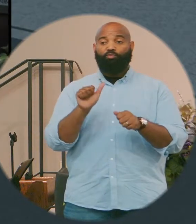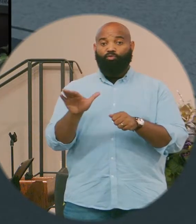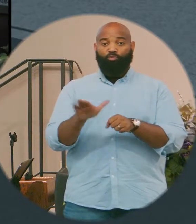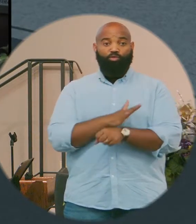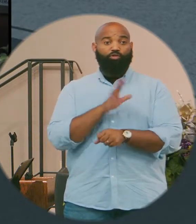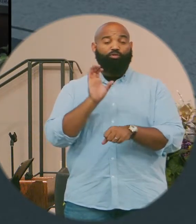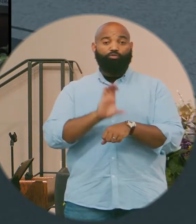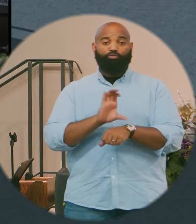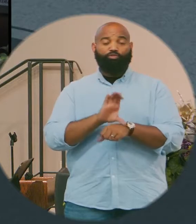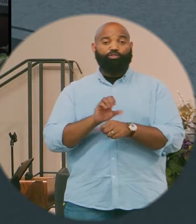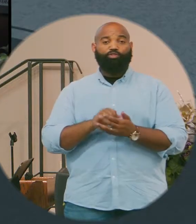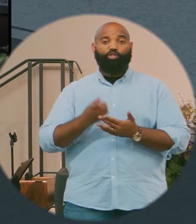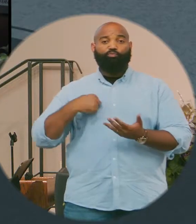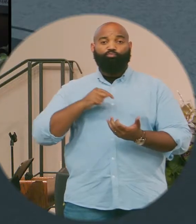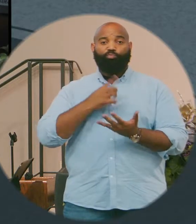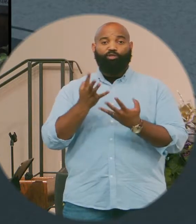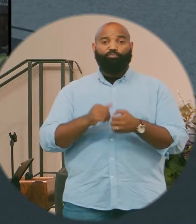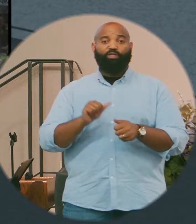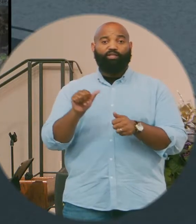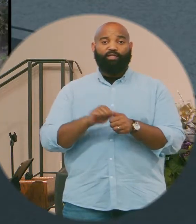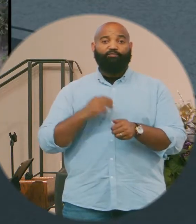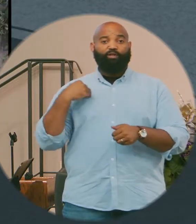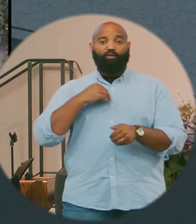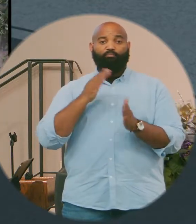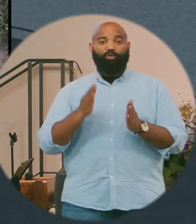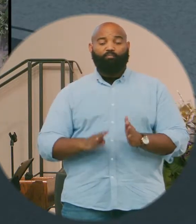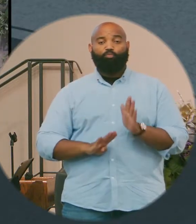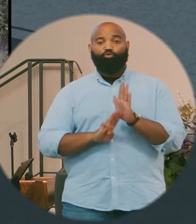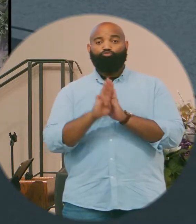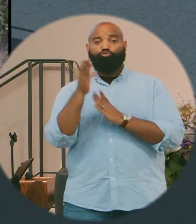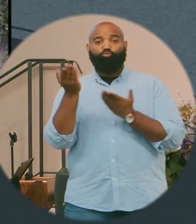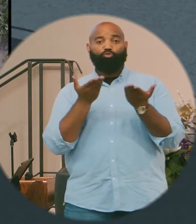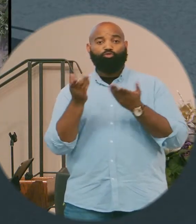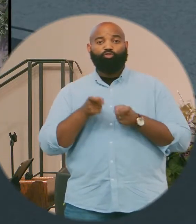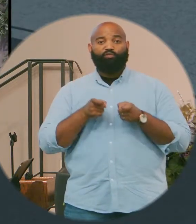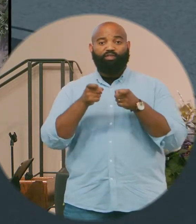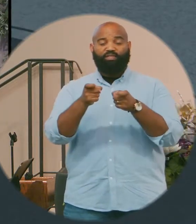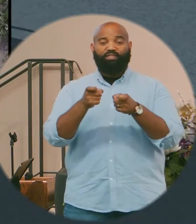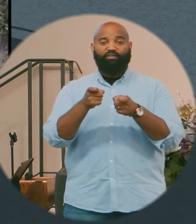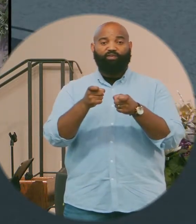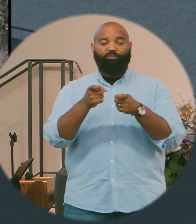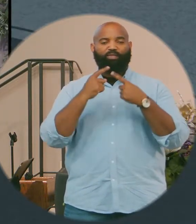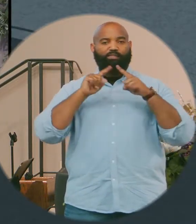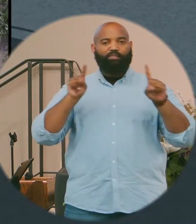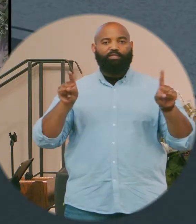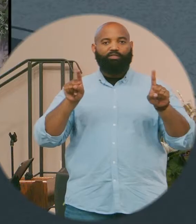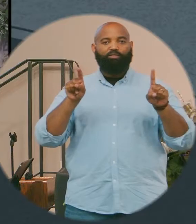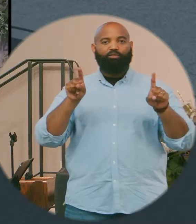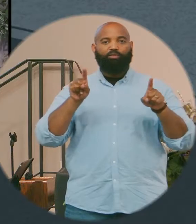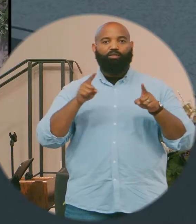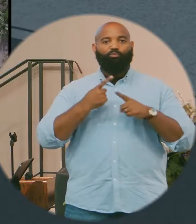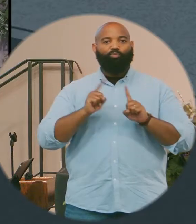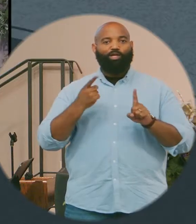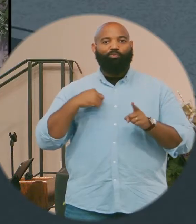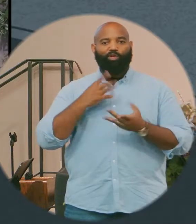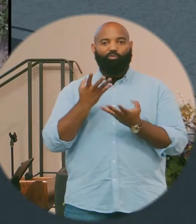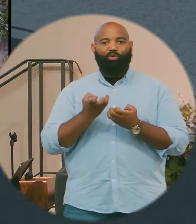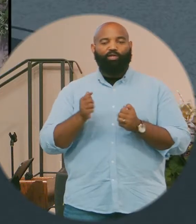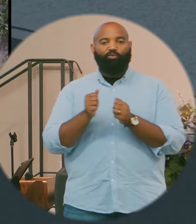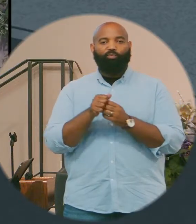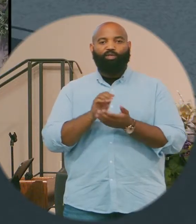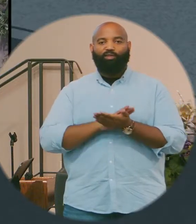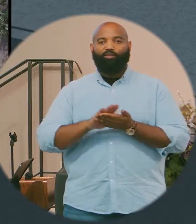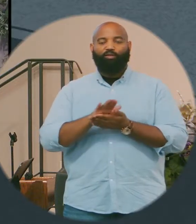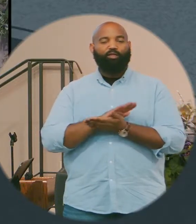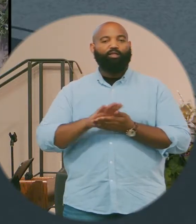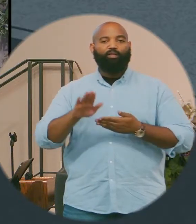want every member growing, giving, serving, and thriving. But our desire is for you to do it with a clean heart.